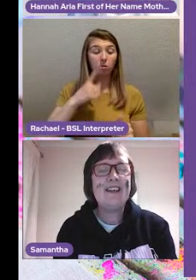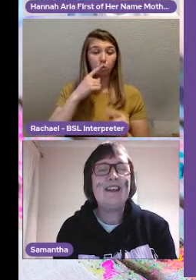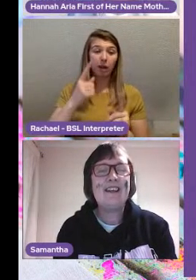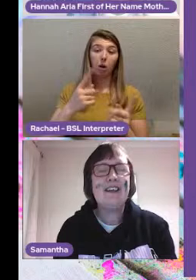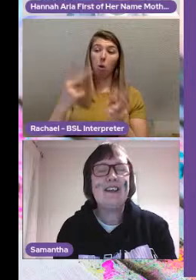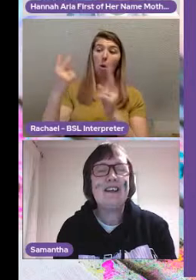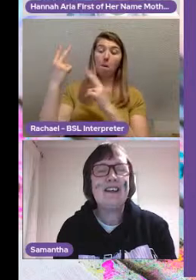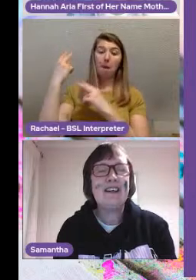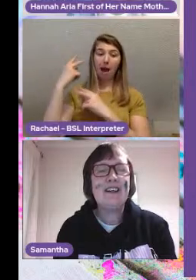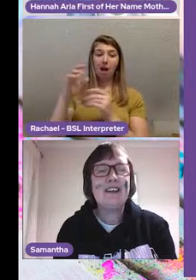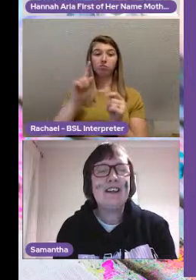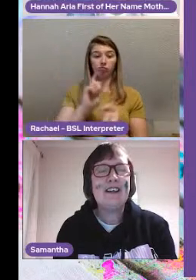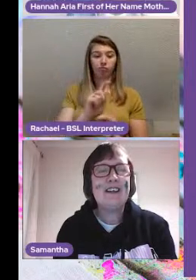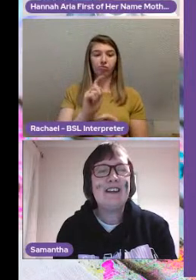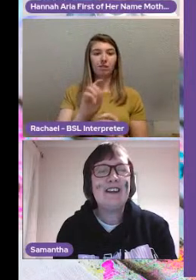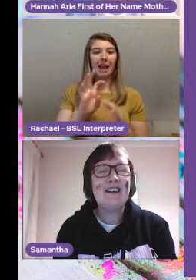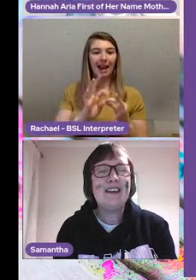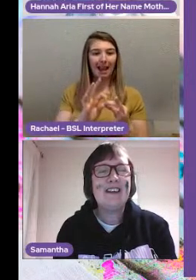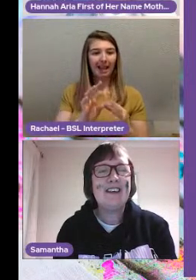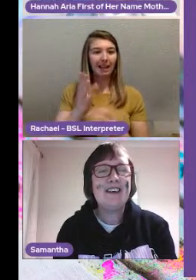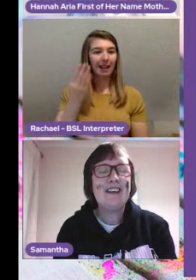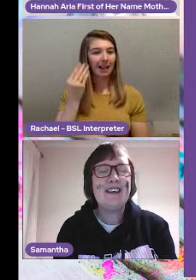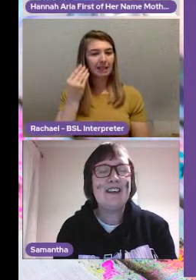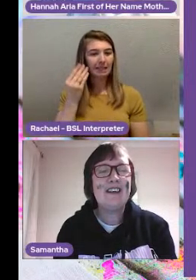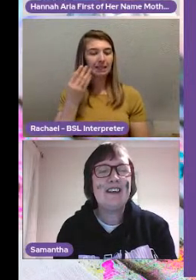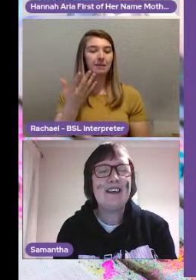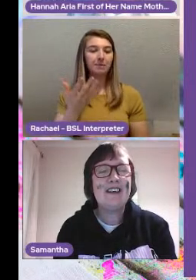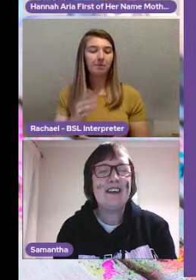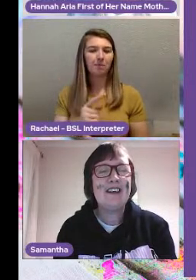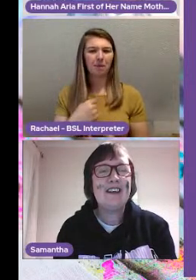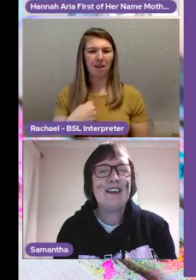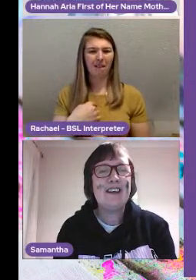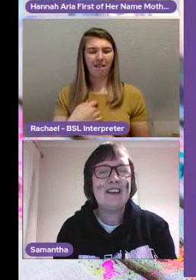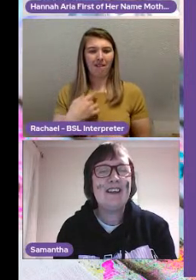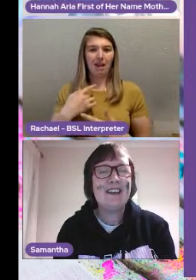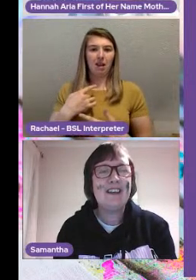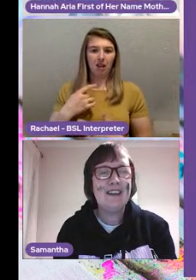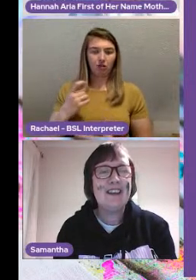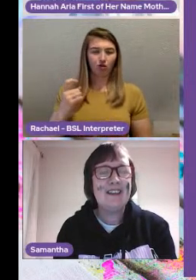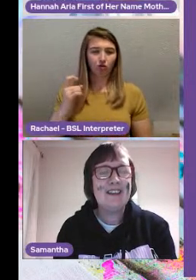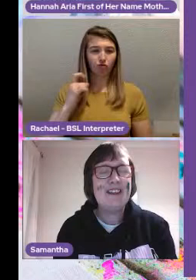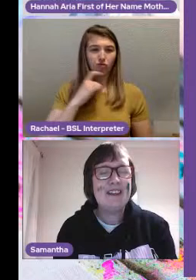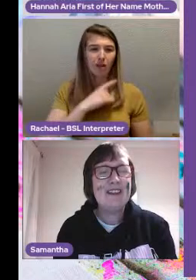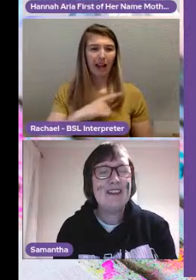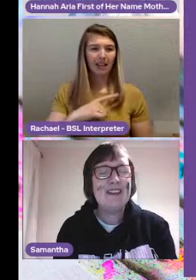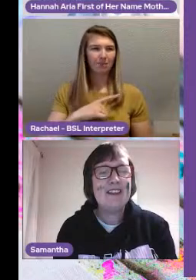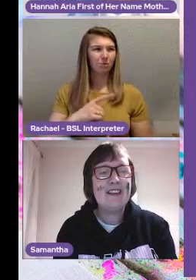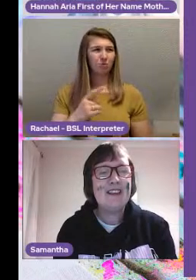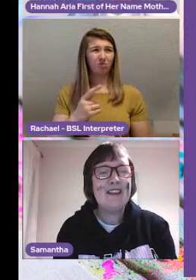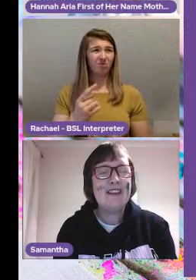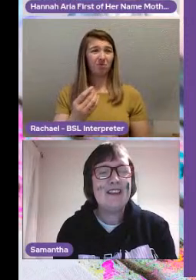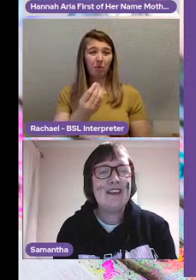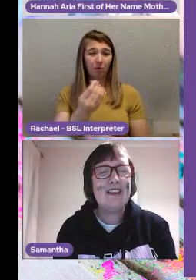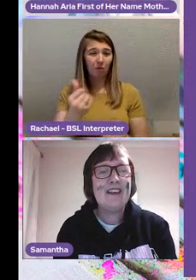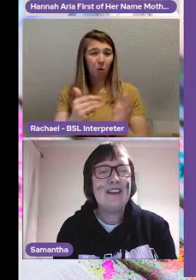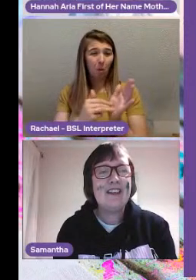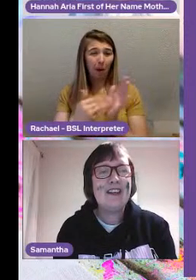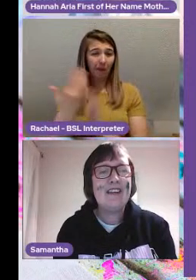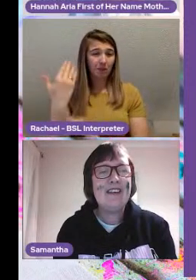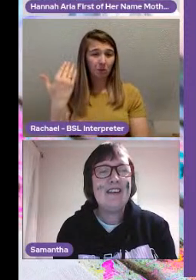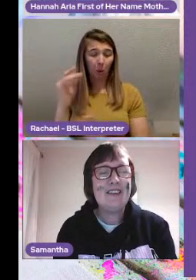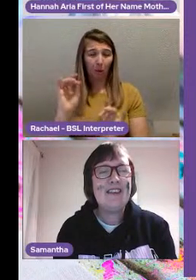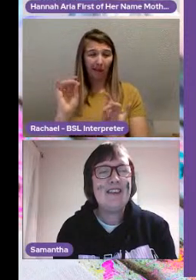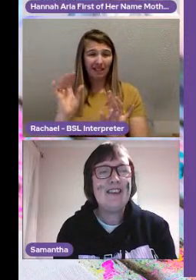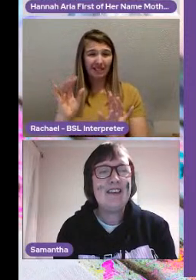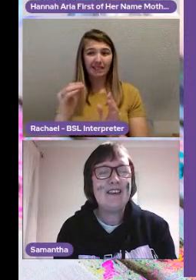it. But it's really strange, like, sort of looking back to where I was, because it's only a few months ago, you know. And